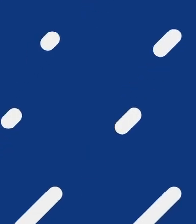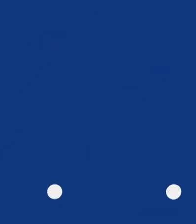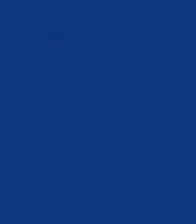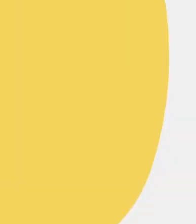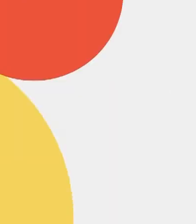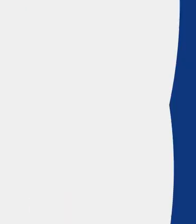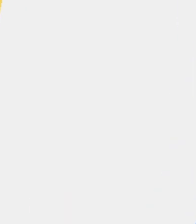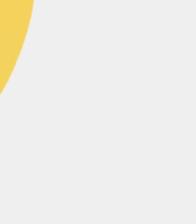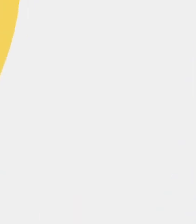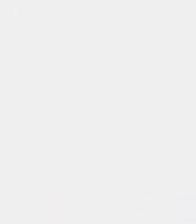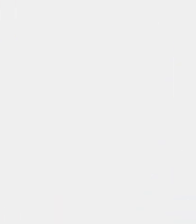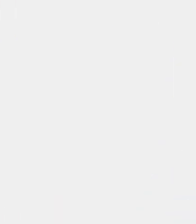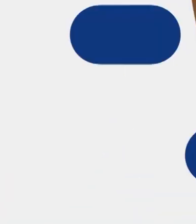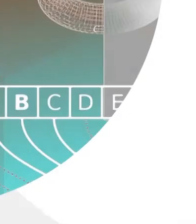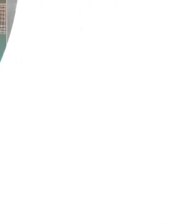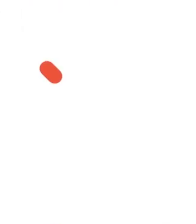Thank you.